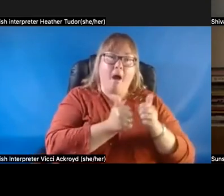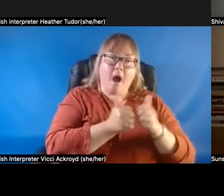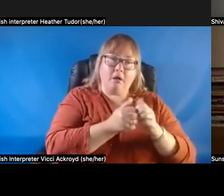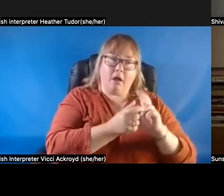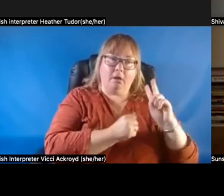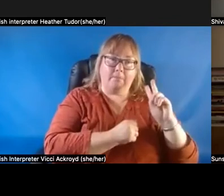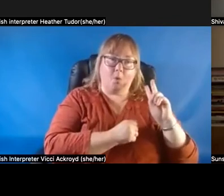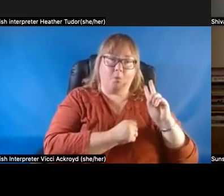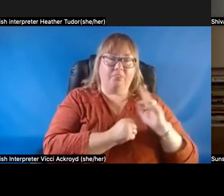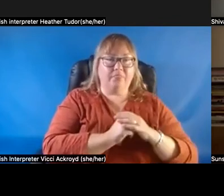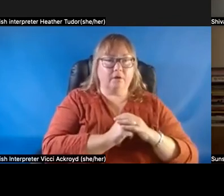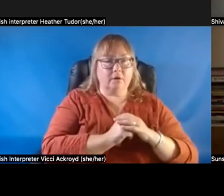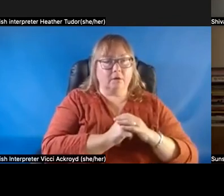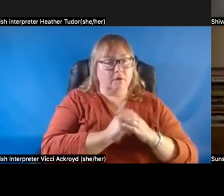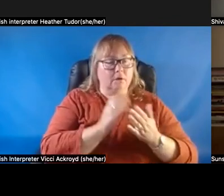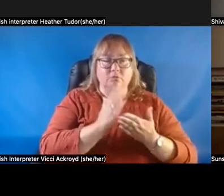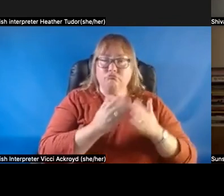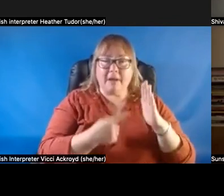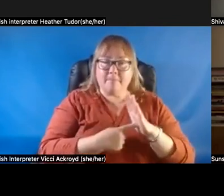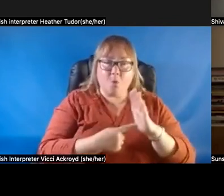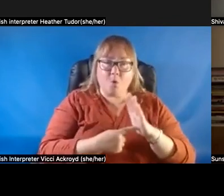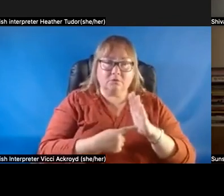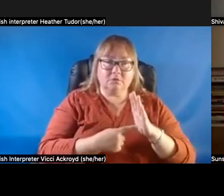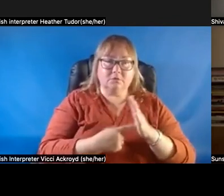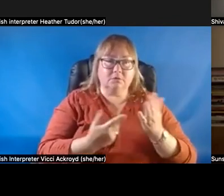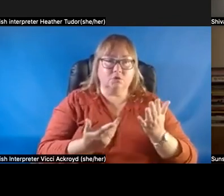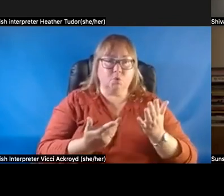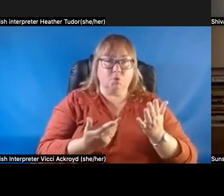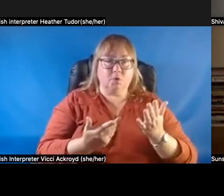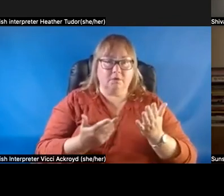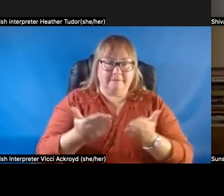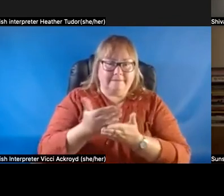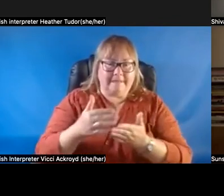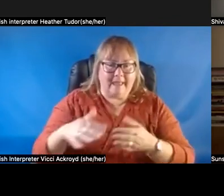so important to have that for safe